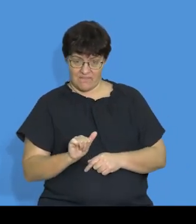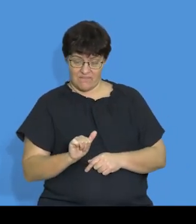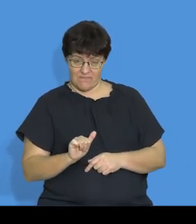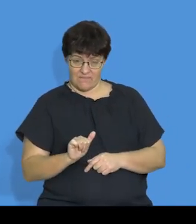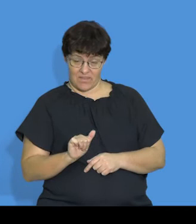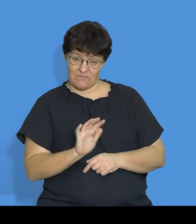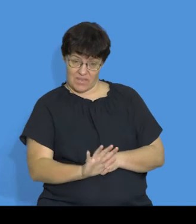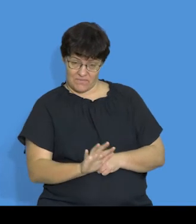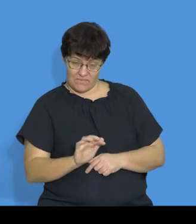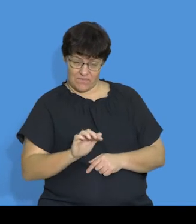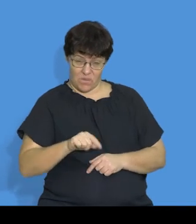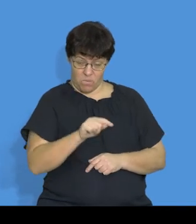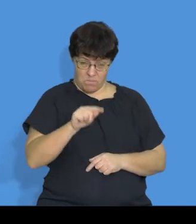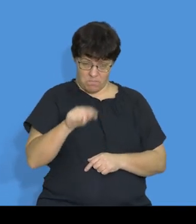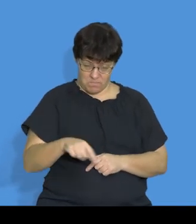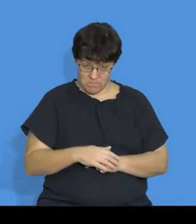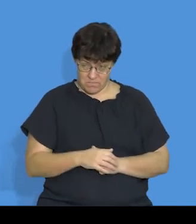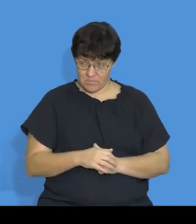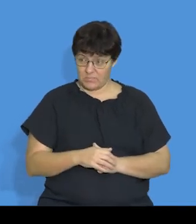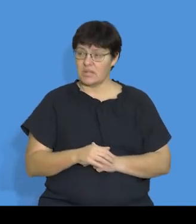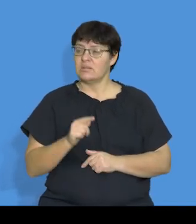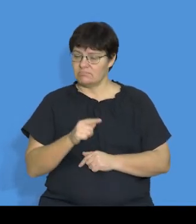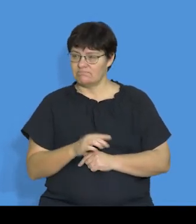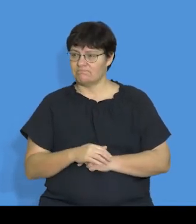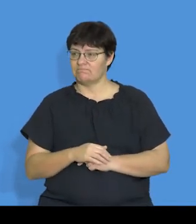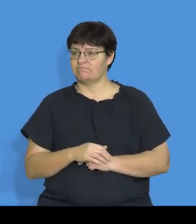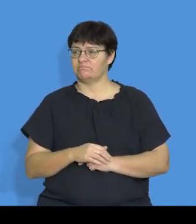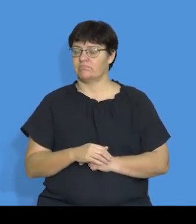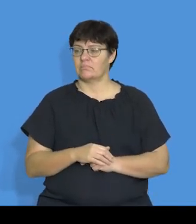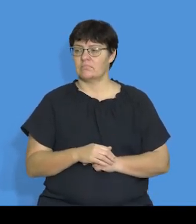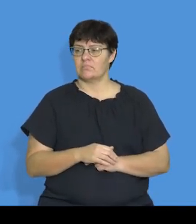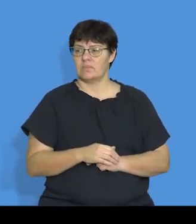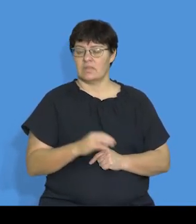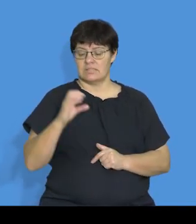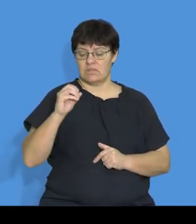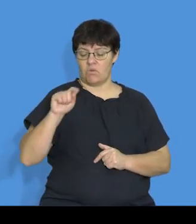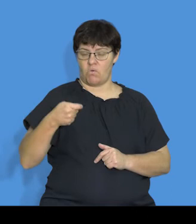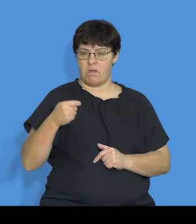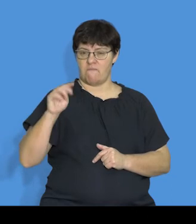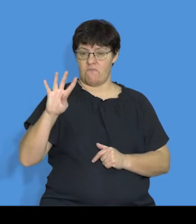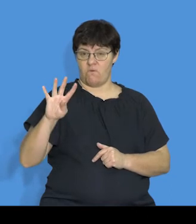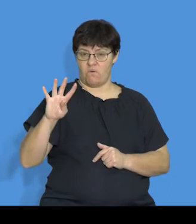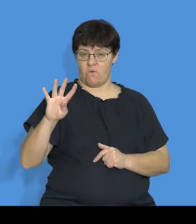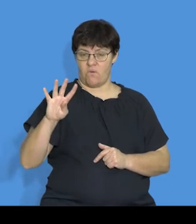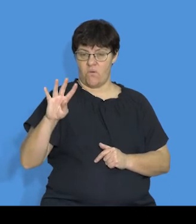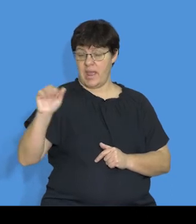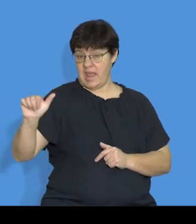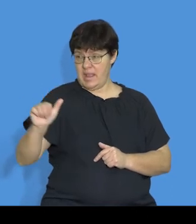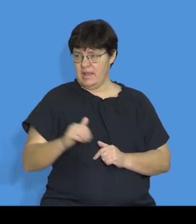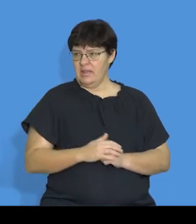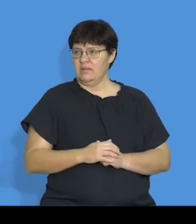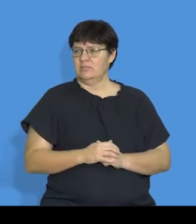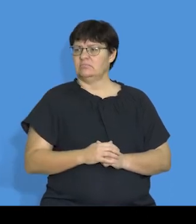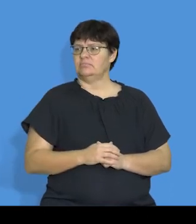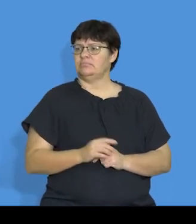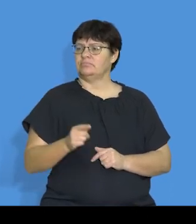is equals to what? 0.4 amperes. So if this is 0.4 amperes, what will be the